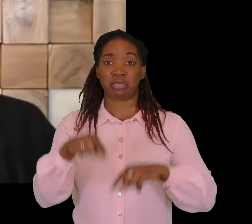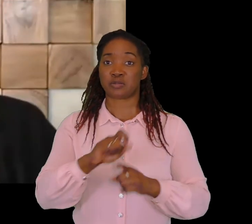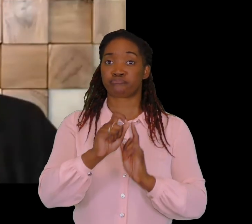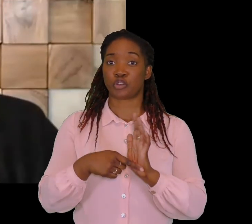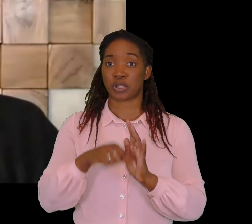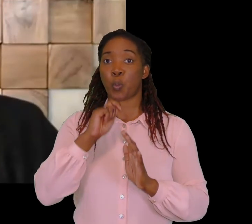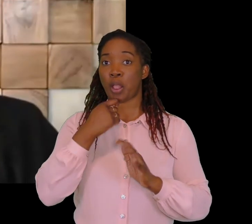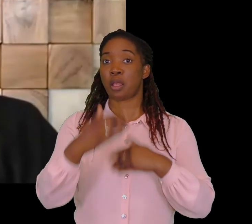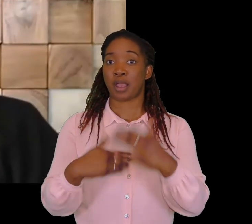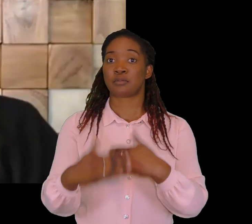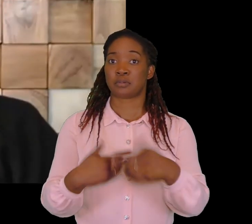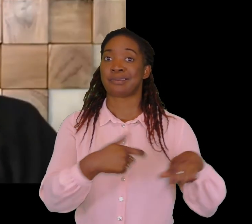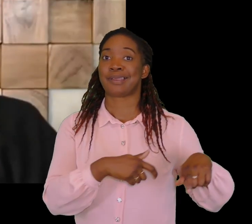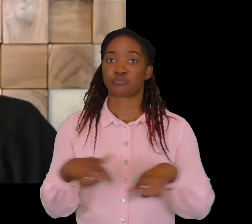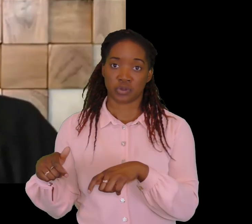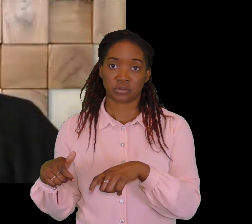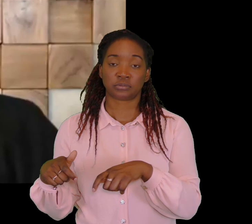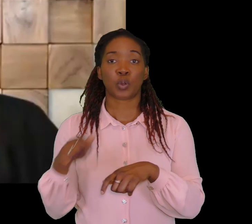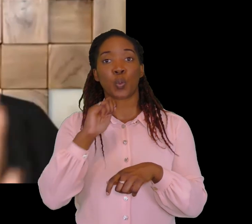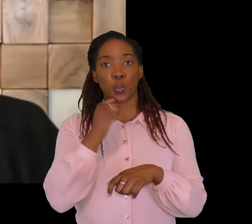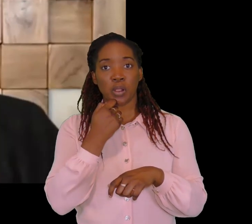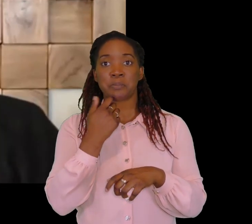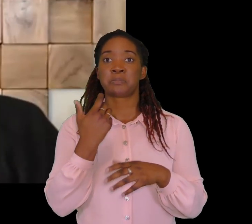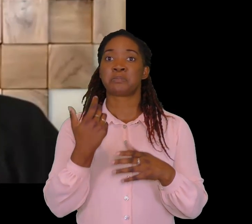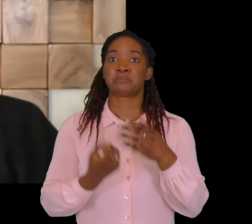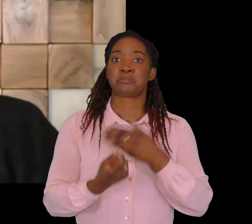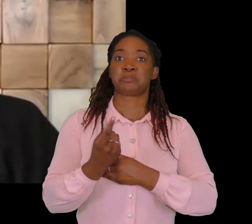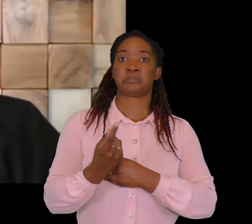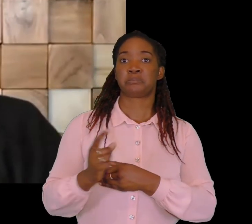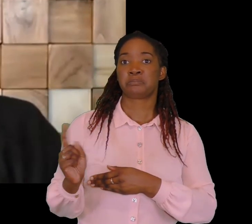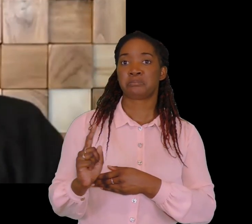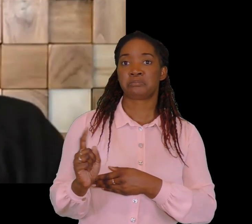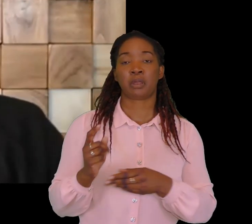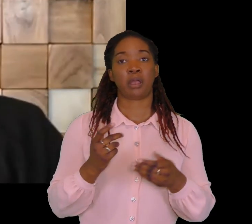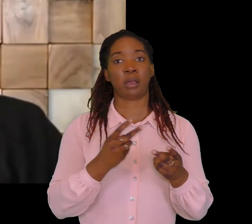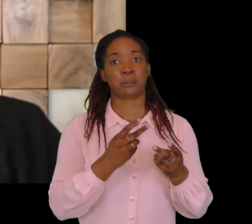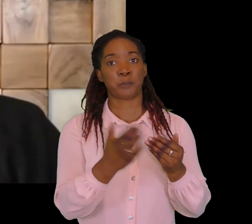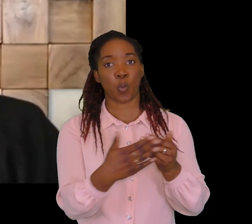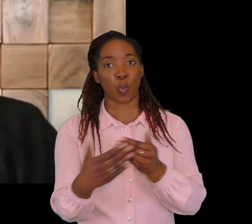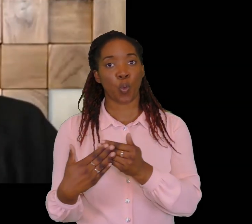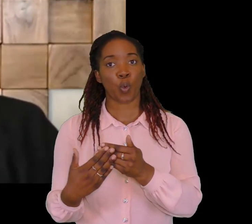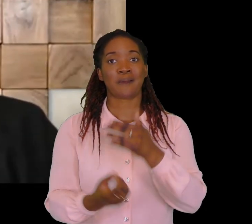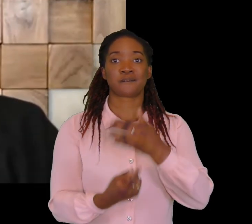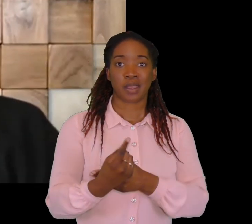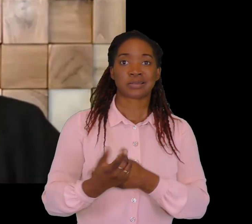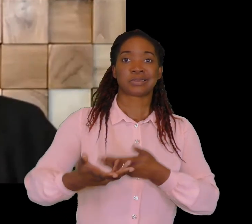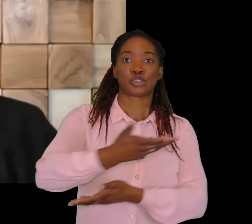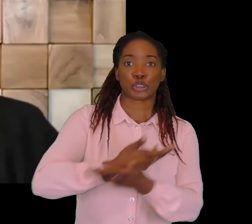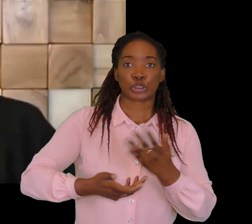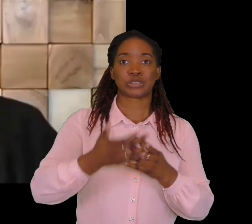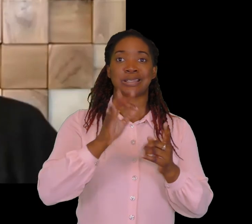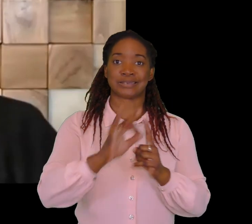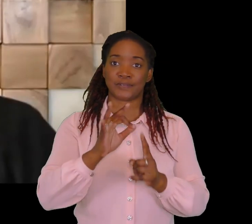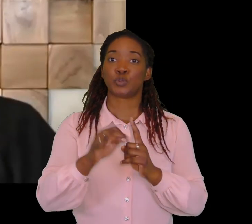an ongoing project. We will be doing other events and discussions and